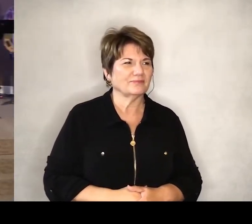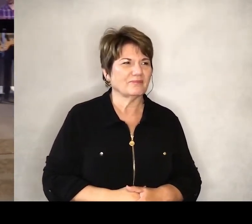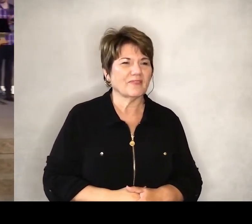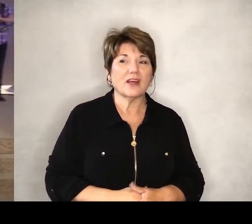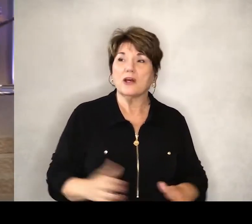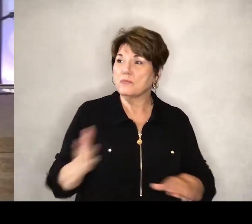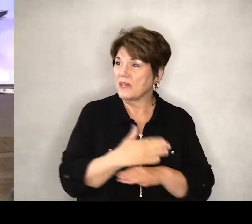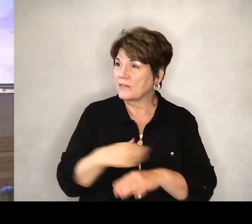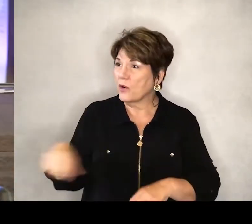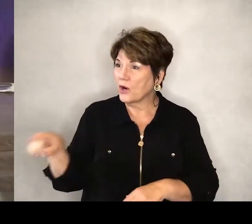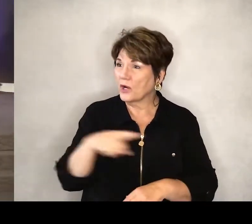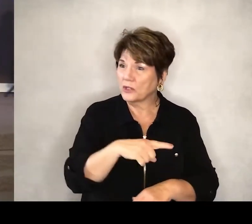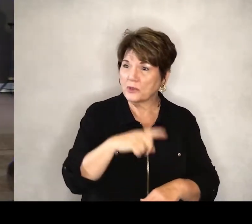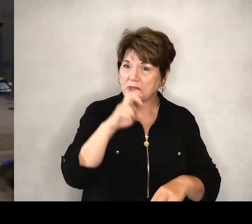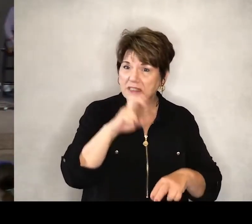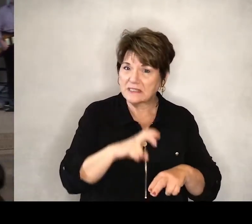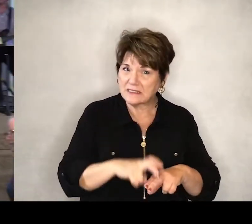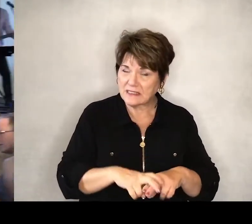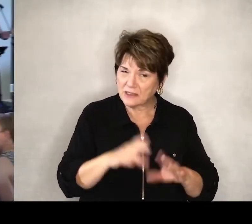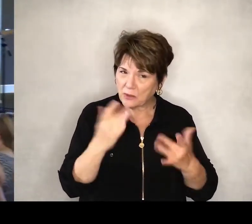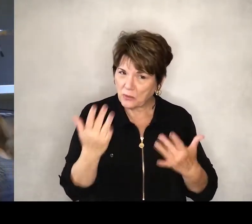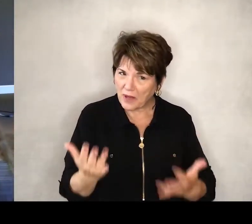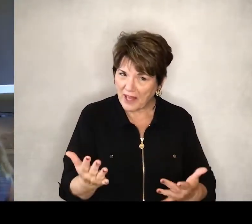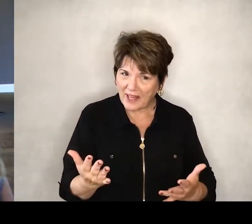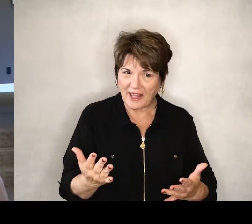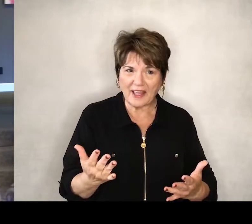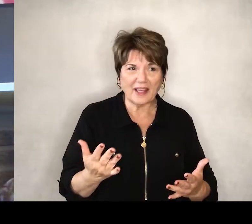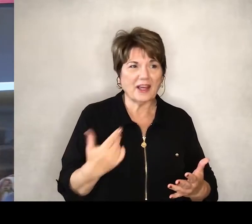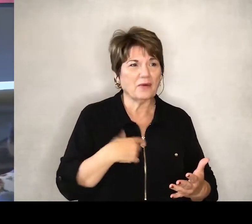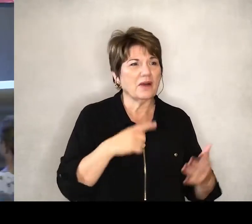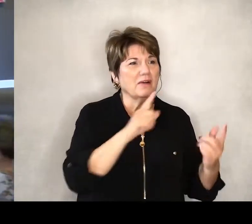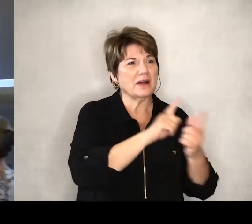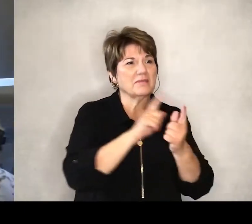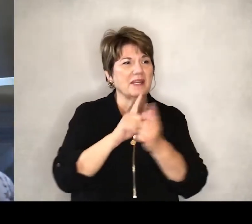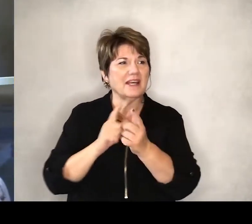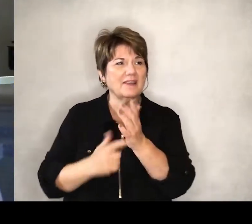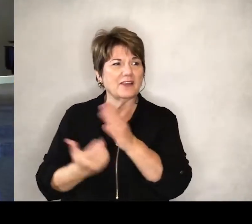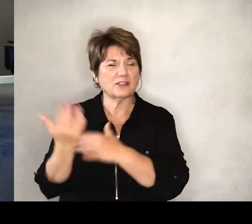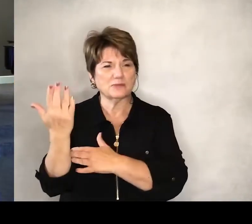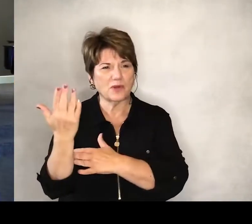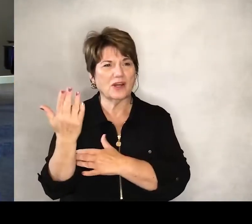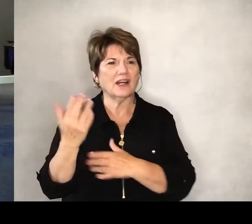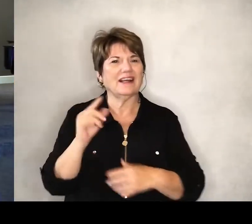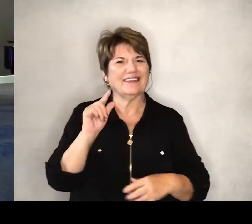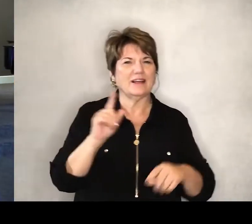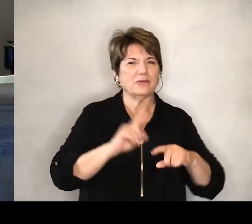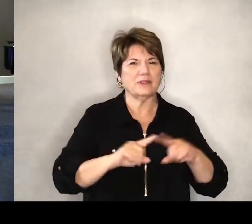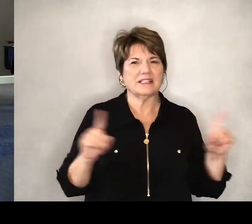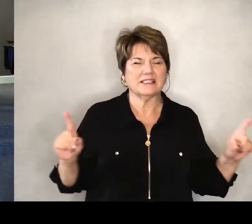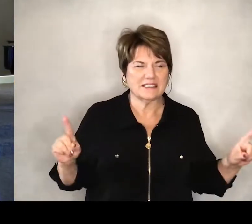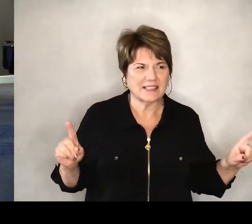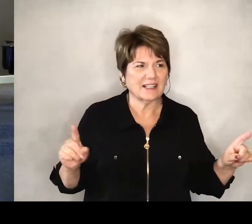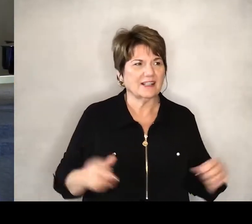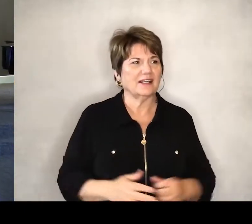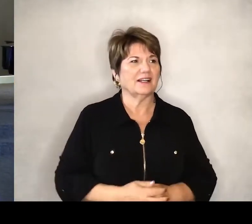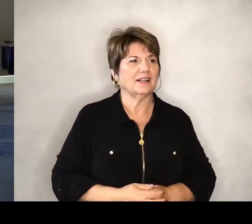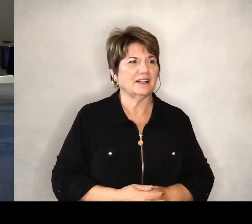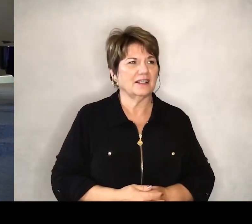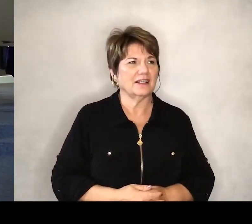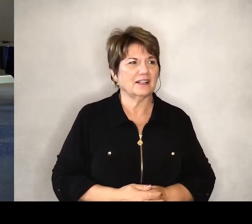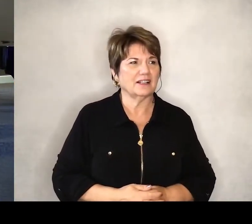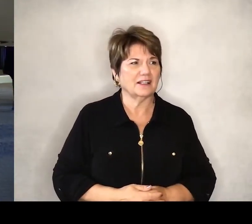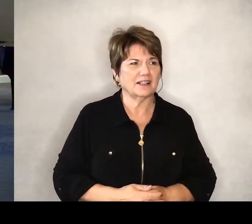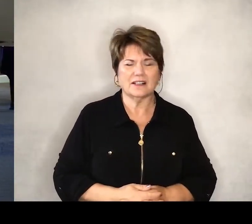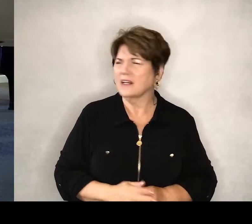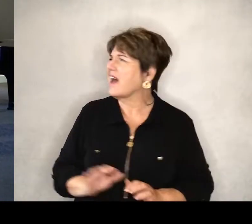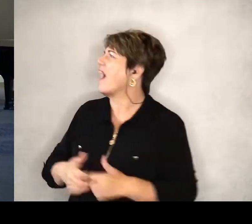Okay, before you're seated, wait, stay standing for a minute. So we're going to do a meet and greet this morning, but we're going to do it a little bit differently. Small group